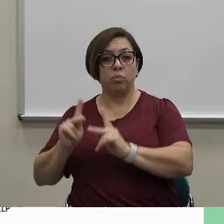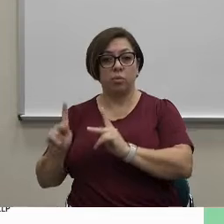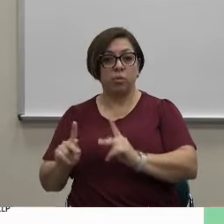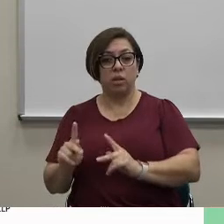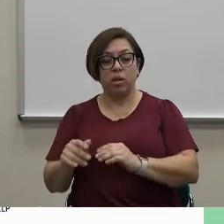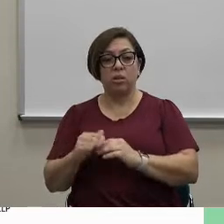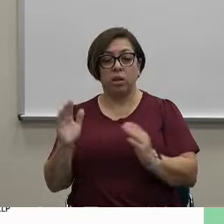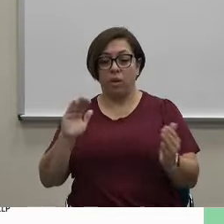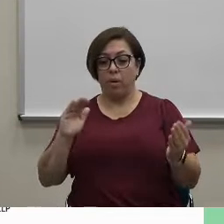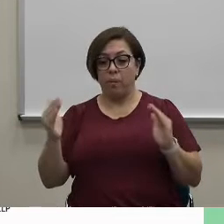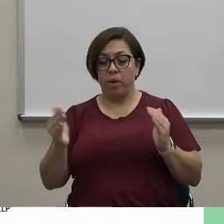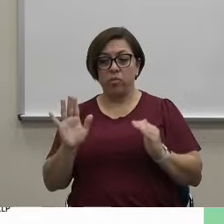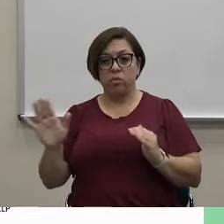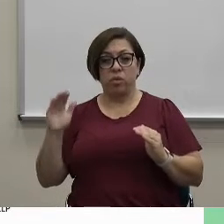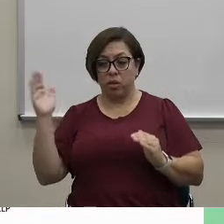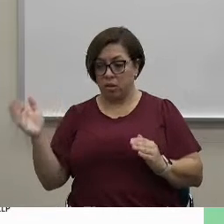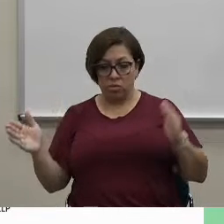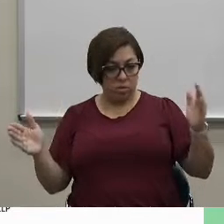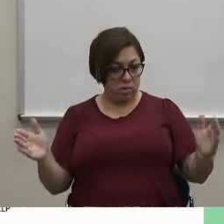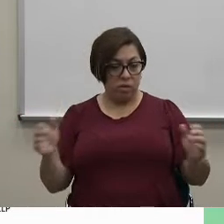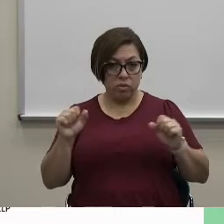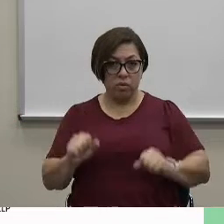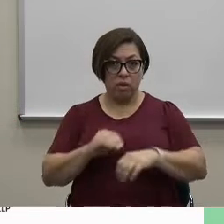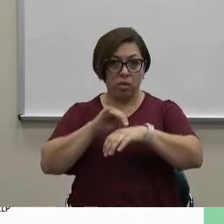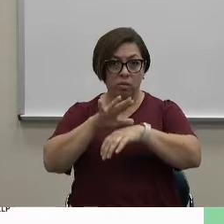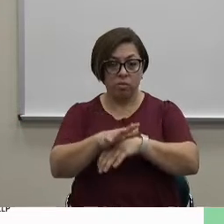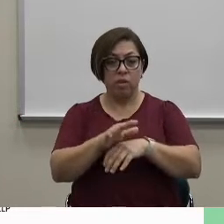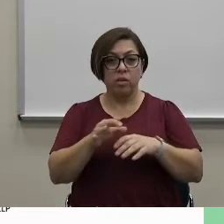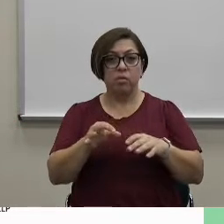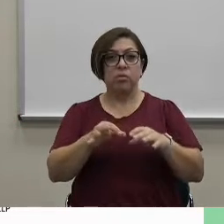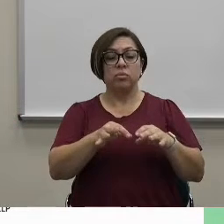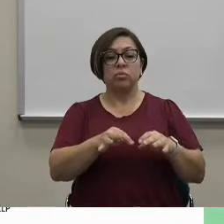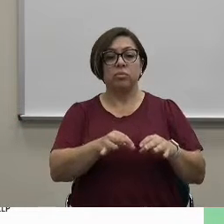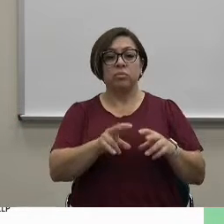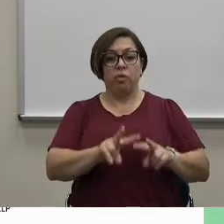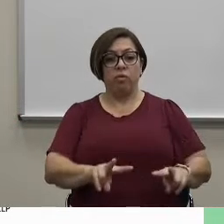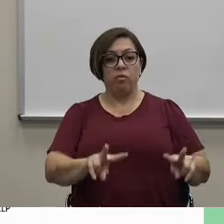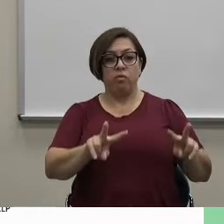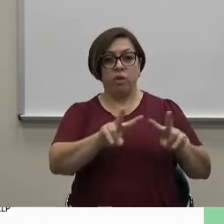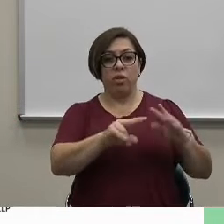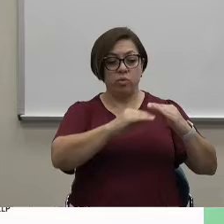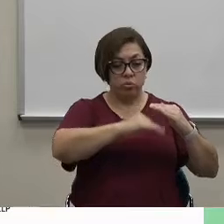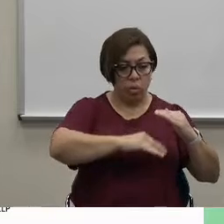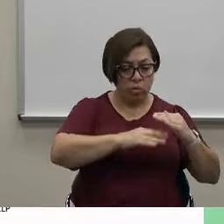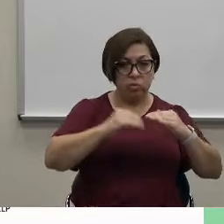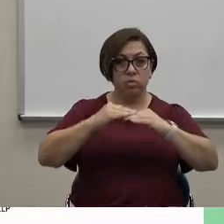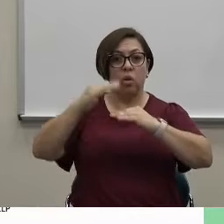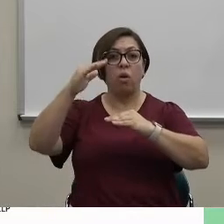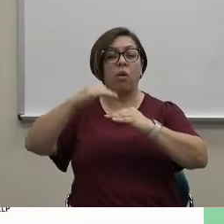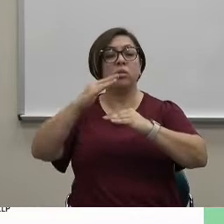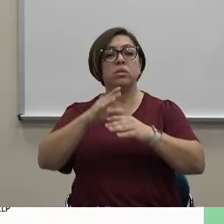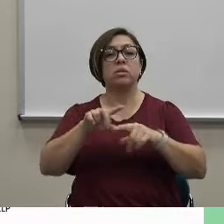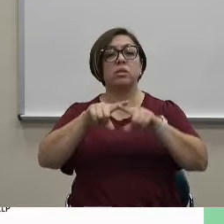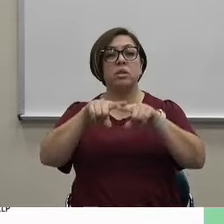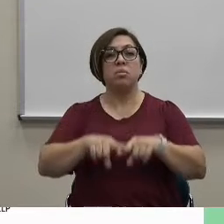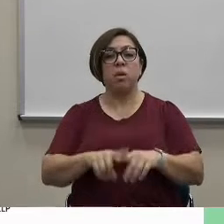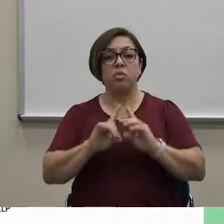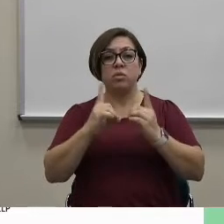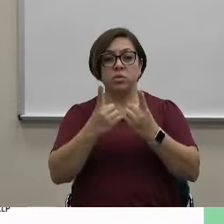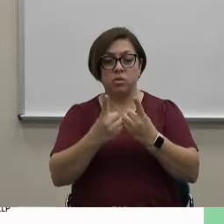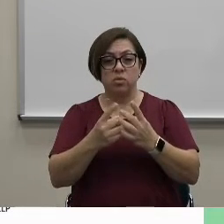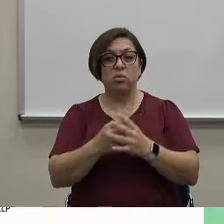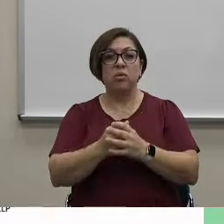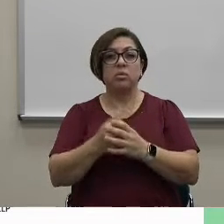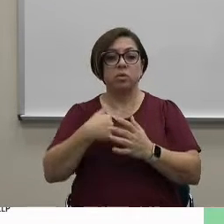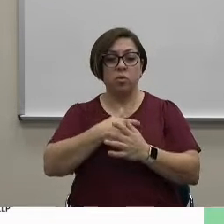neighbors, that can have the effect of either undervaluing or overvaluing the votes of the voters in that district. And so we